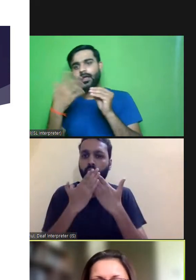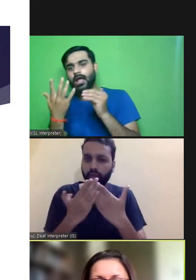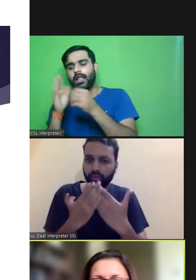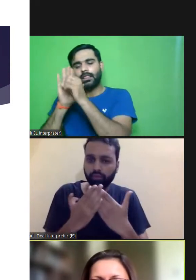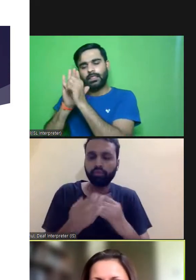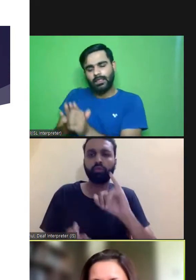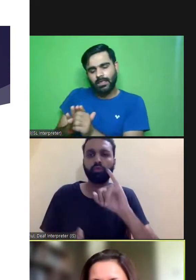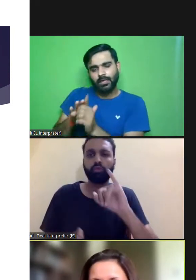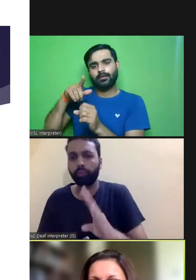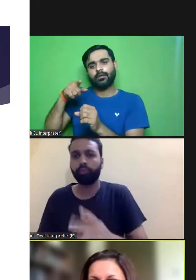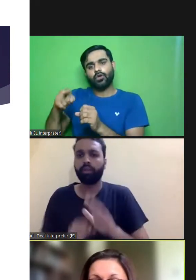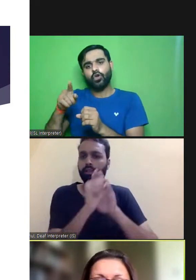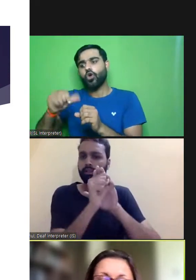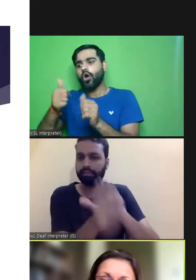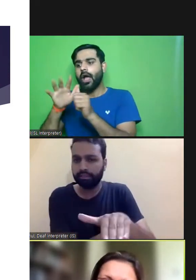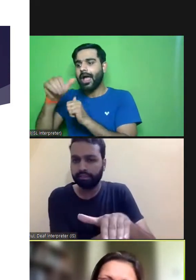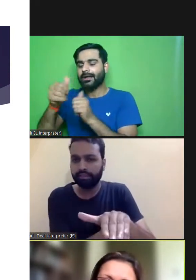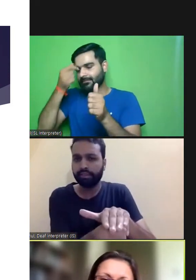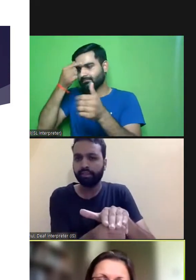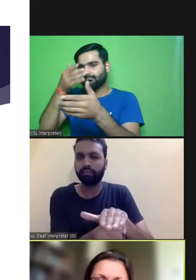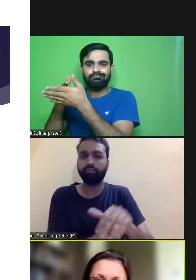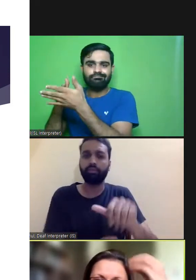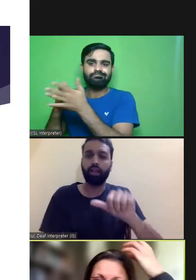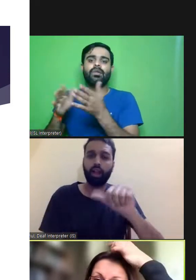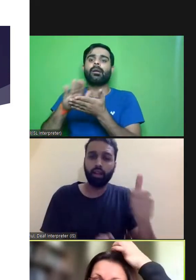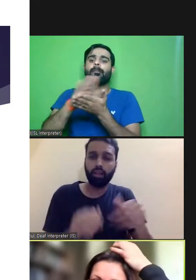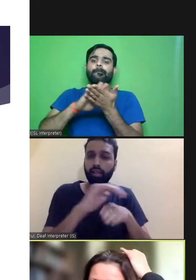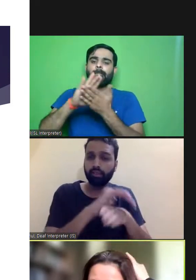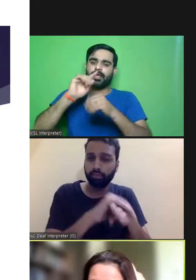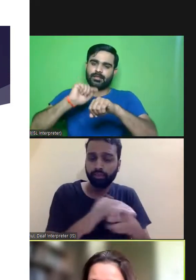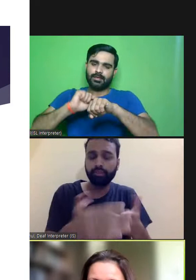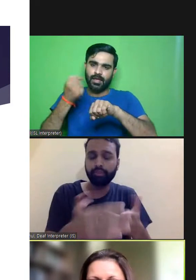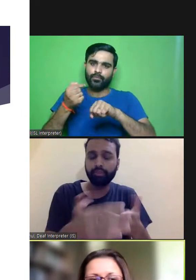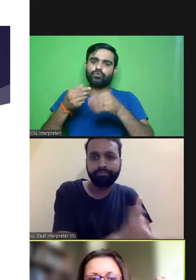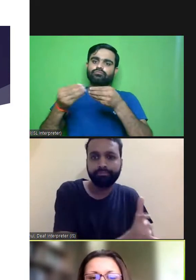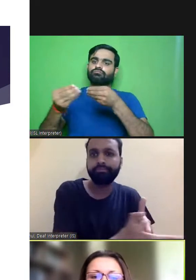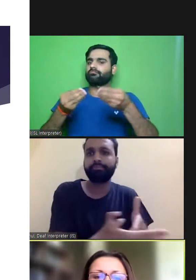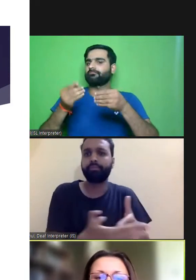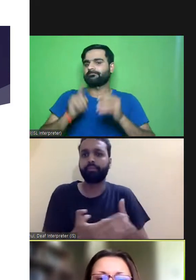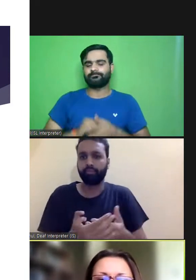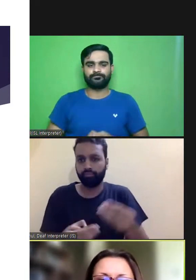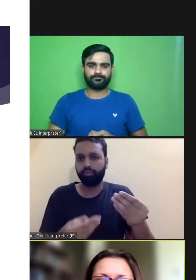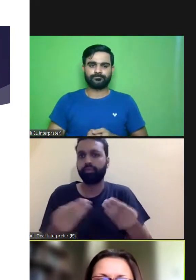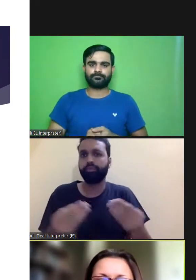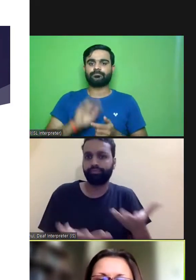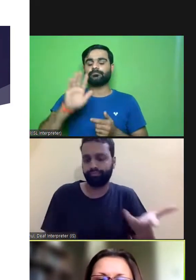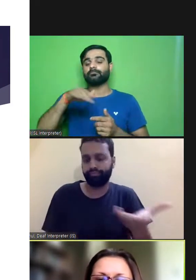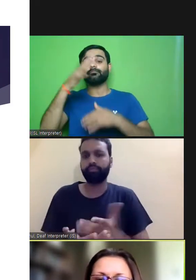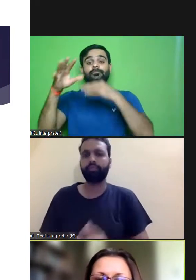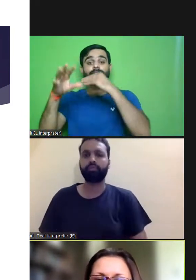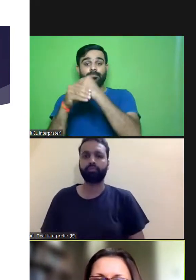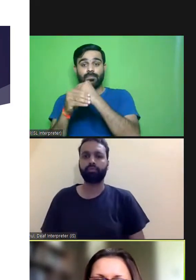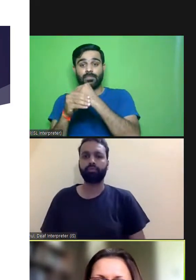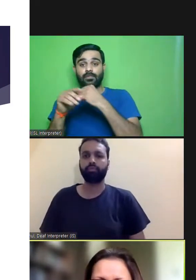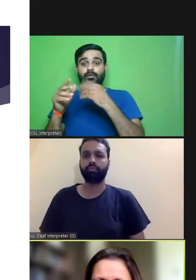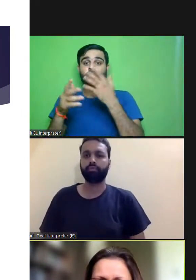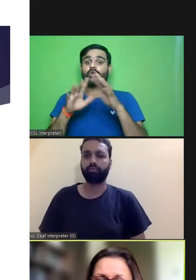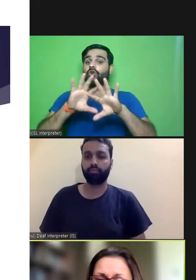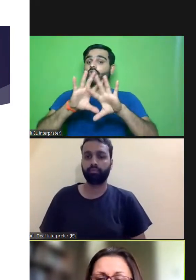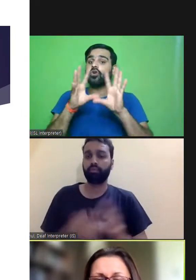or you are not having access to different basic opportunities or capabilities. In addition, it will be